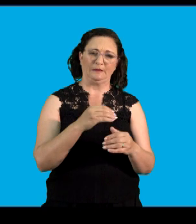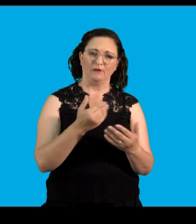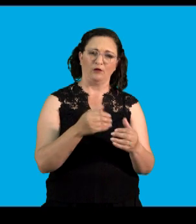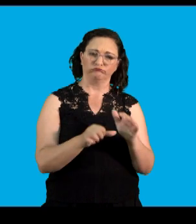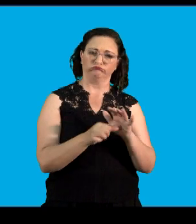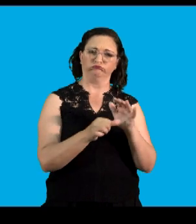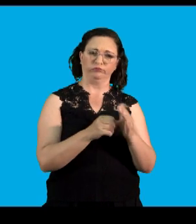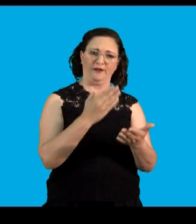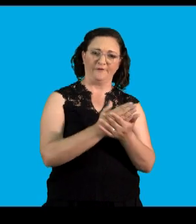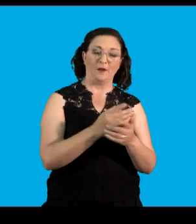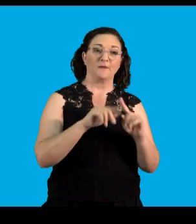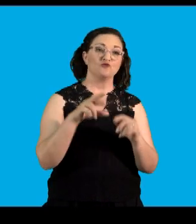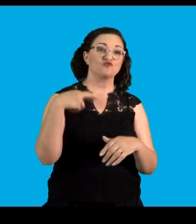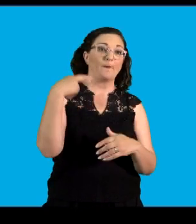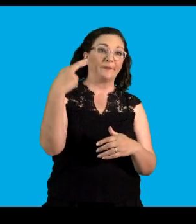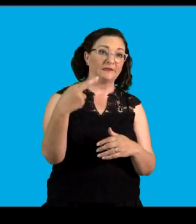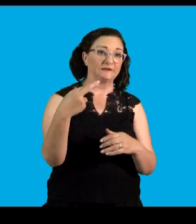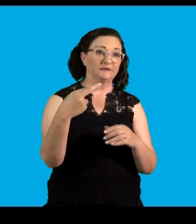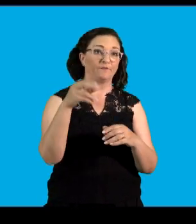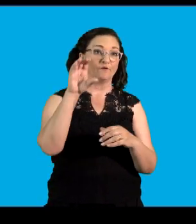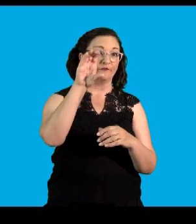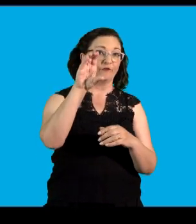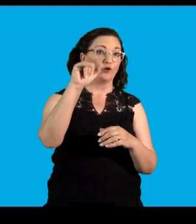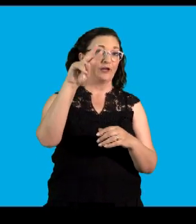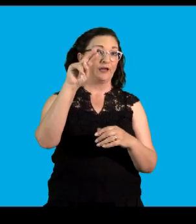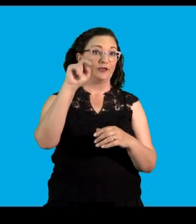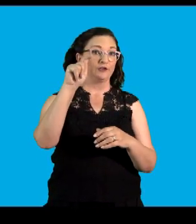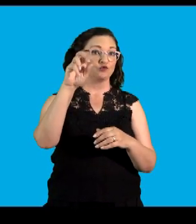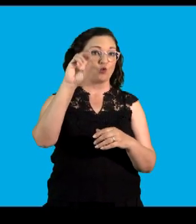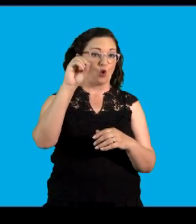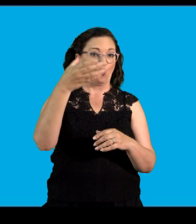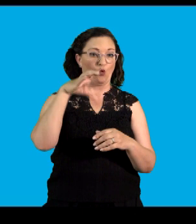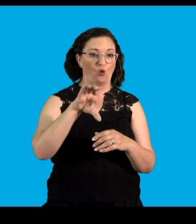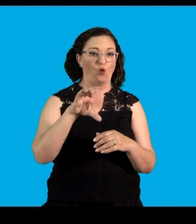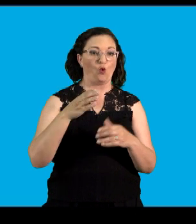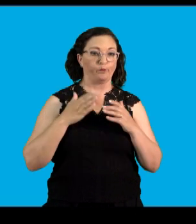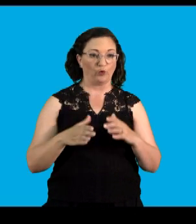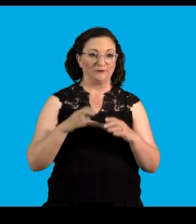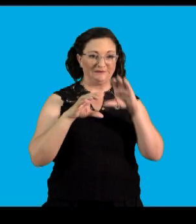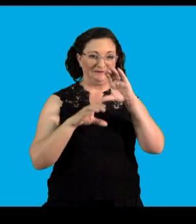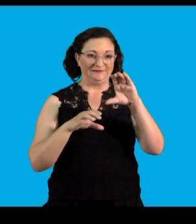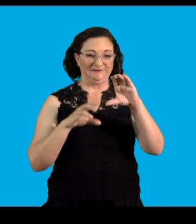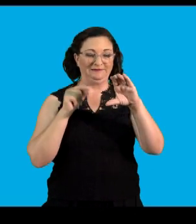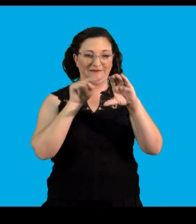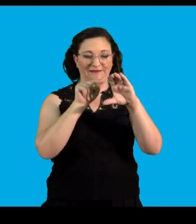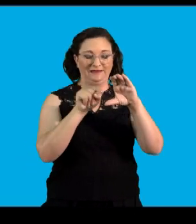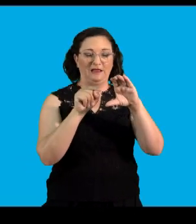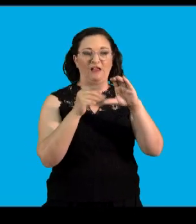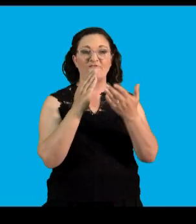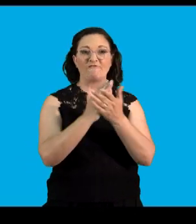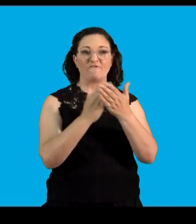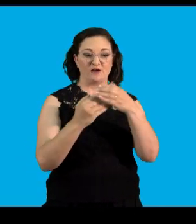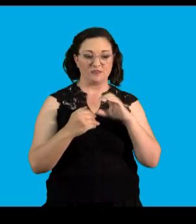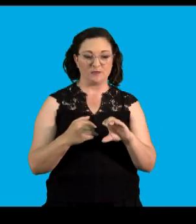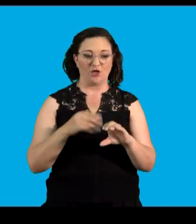not repeat facts that were written in either the introduction or the body. So after writing all the 4